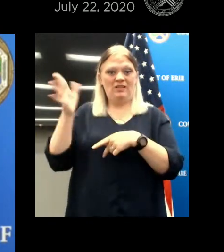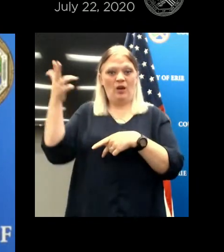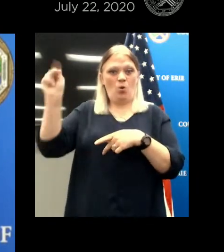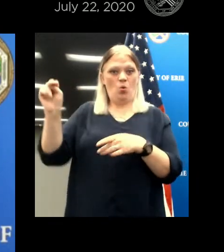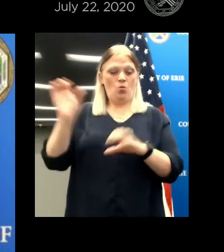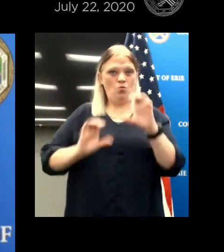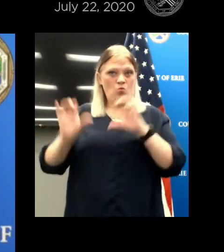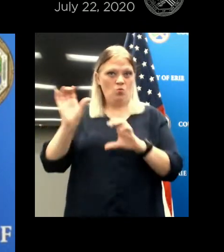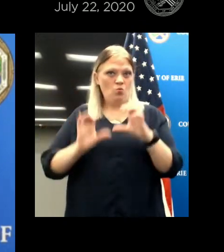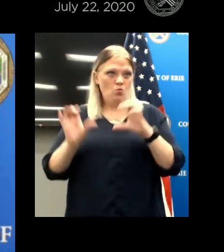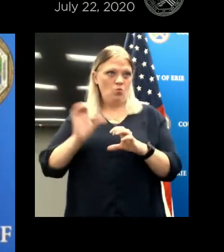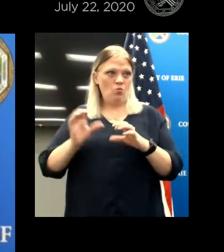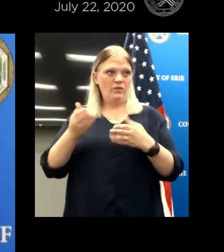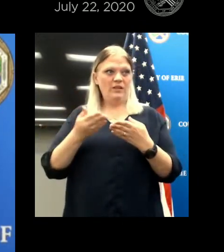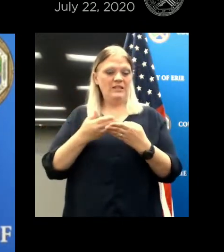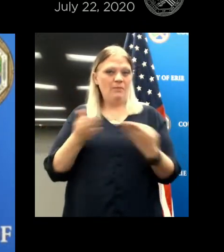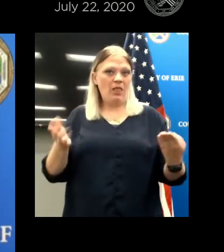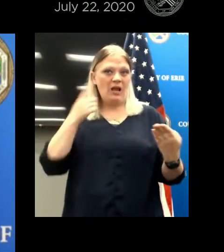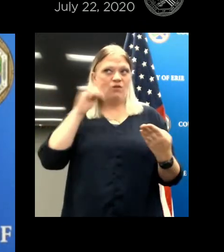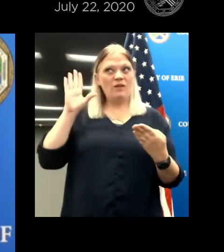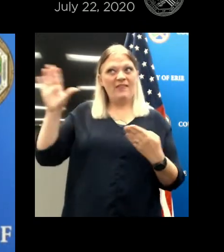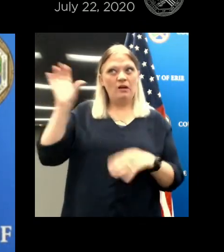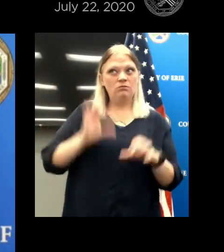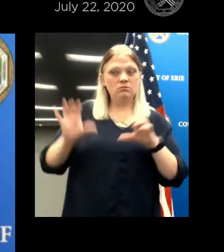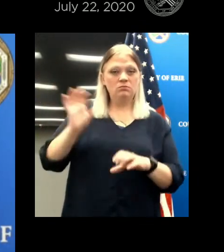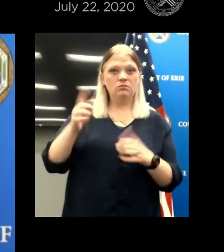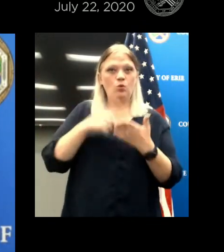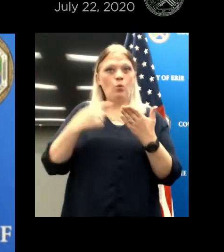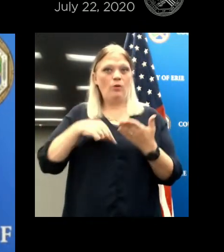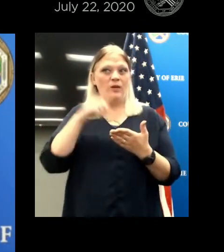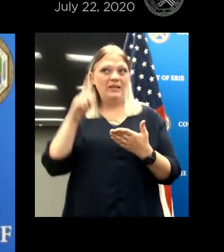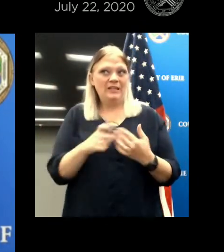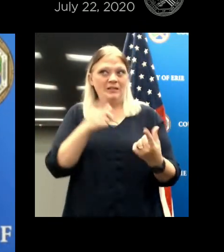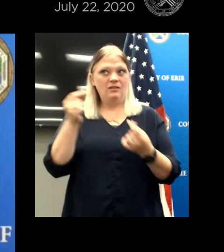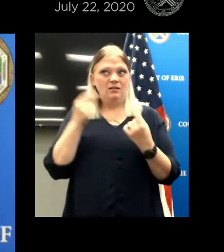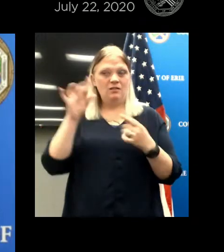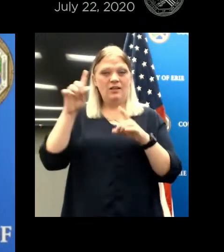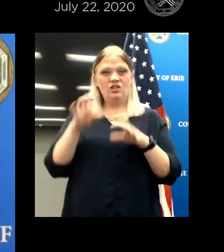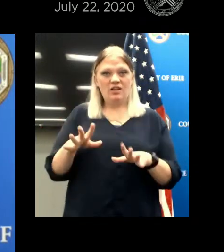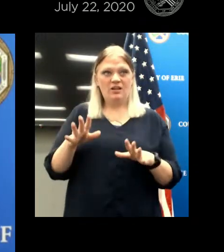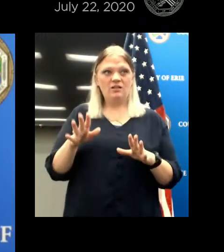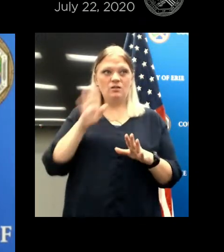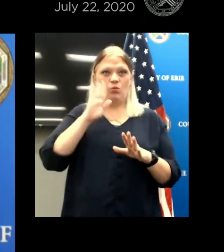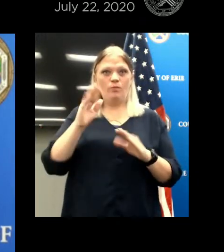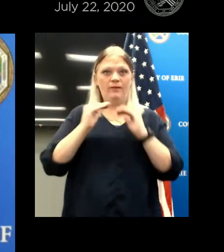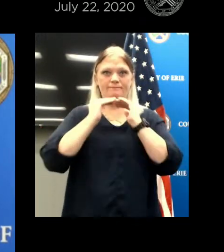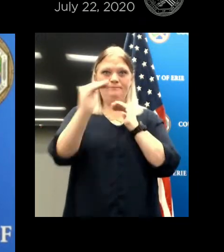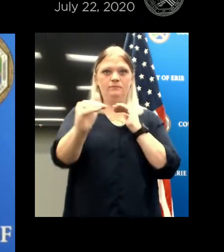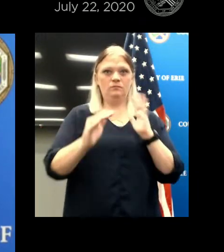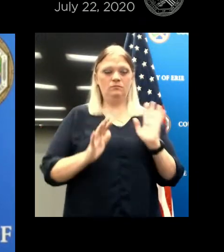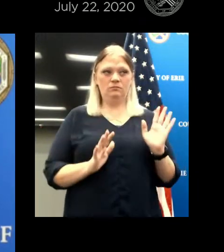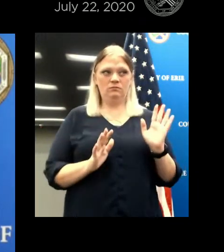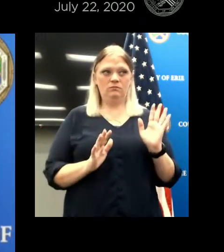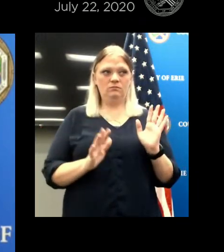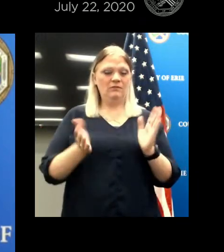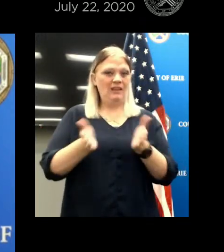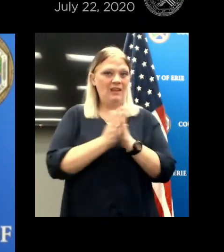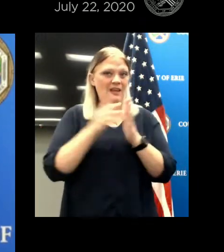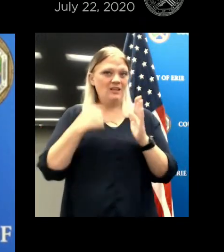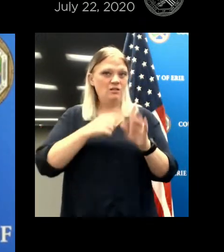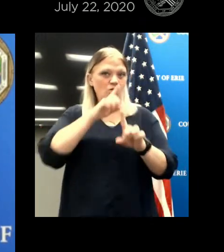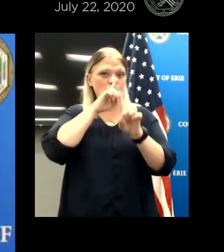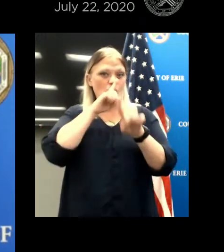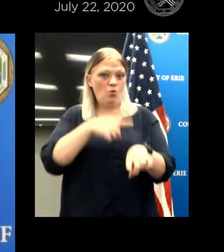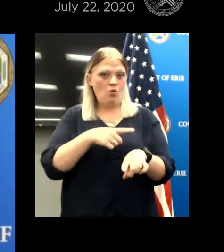reagents, that the supply chain for their reagents, that what we need to do to their tests is going to be steady, and they ask us just to